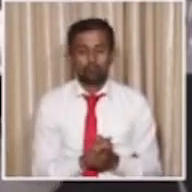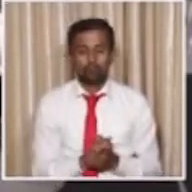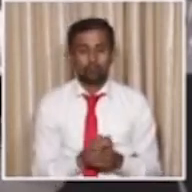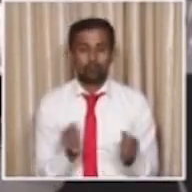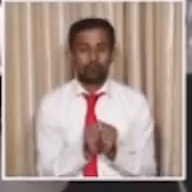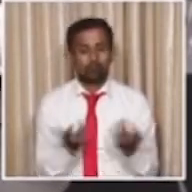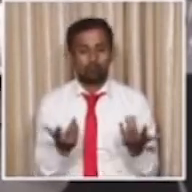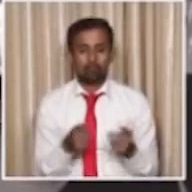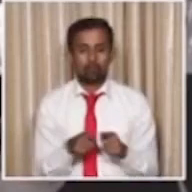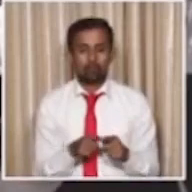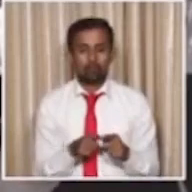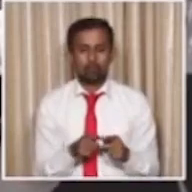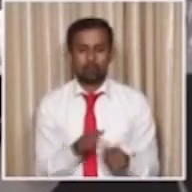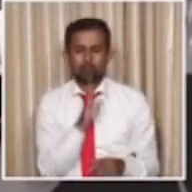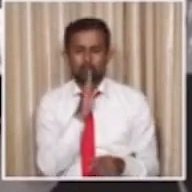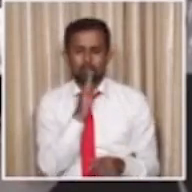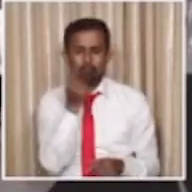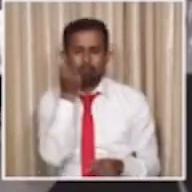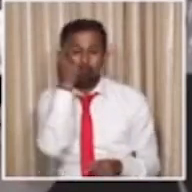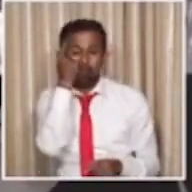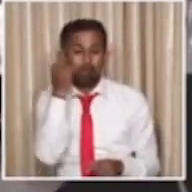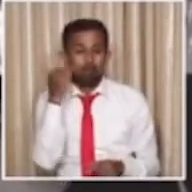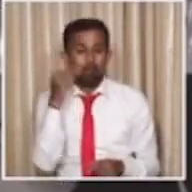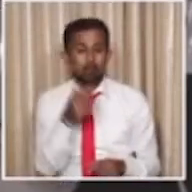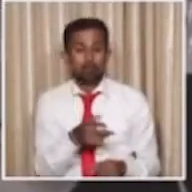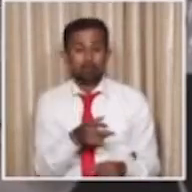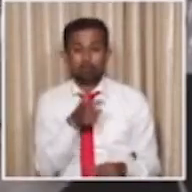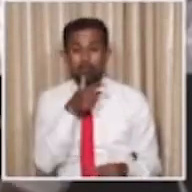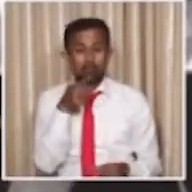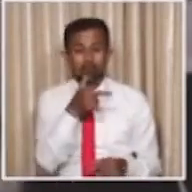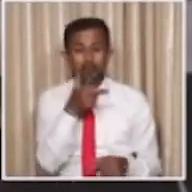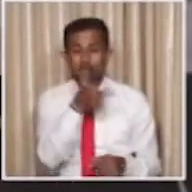are adding to that. Don't do that. By doing that, you are shaming yourself. Thank you very much.